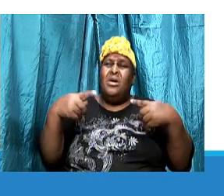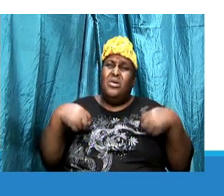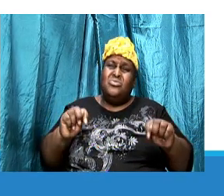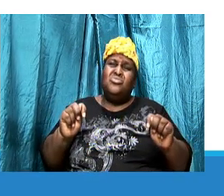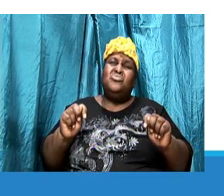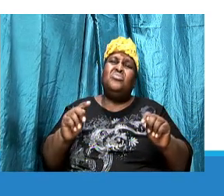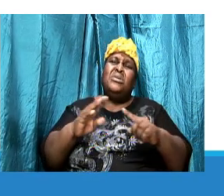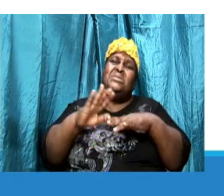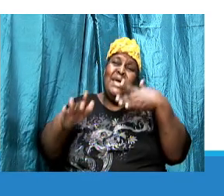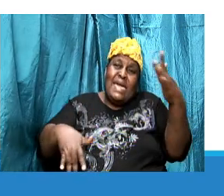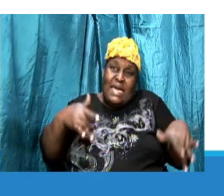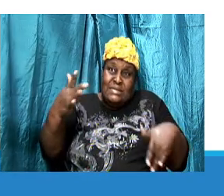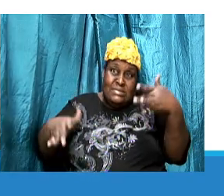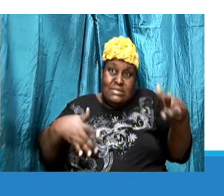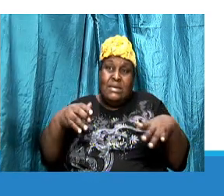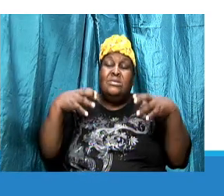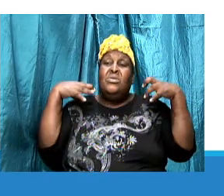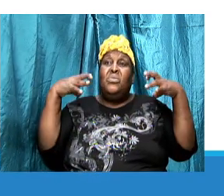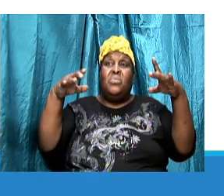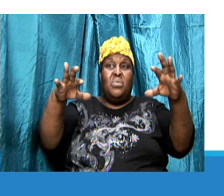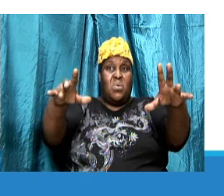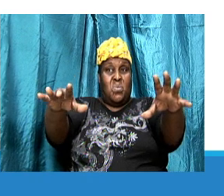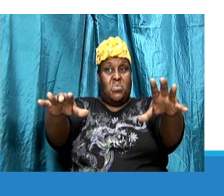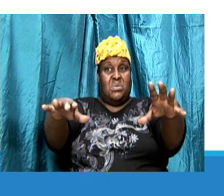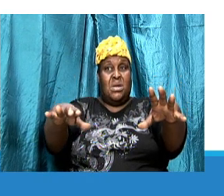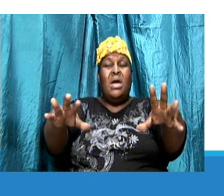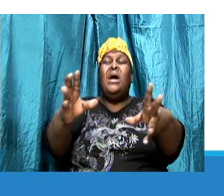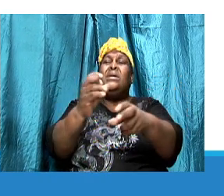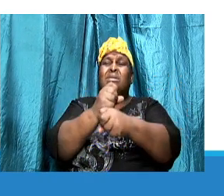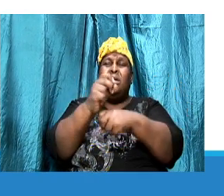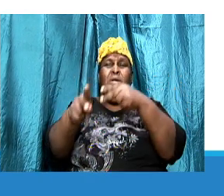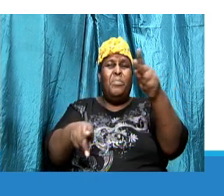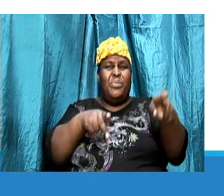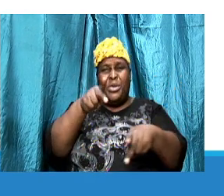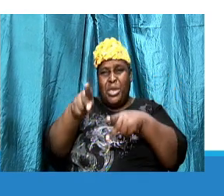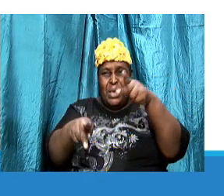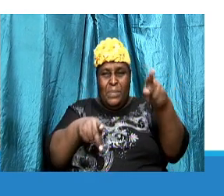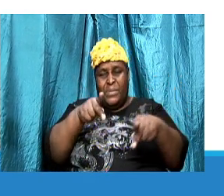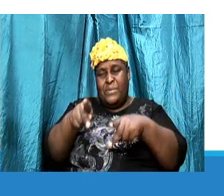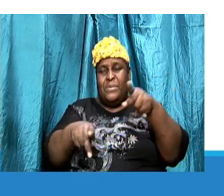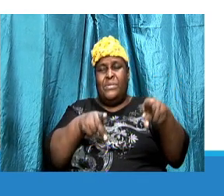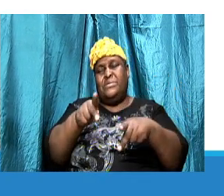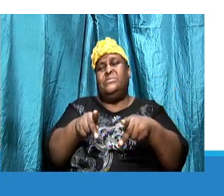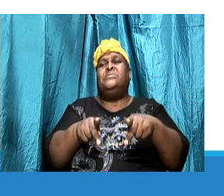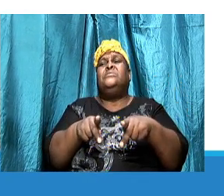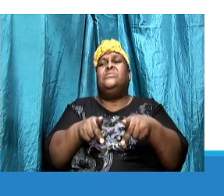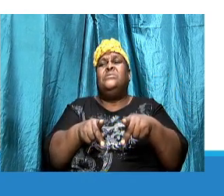excite the crowd and to get persons to be,